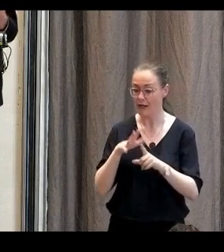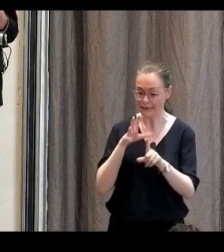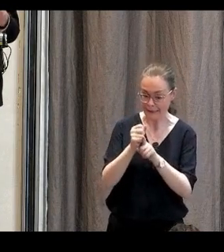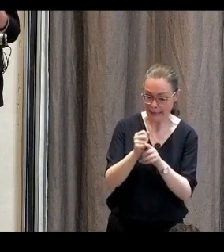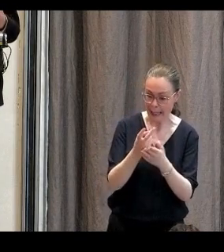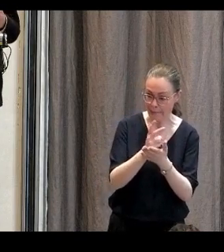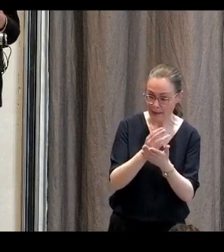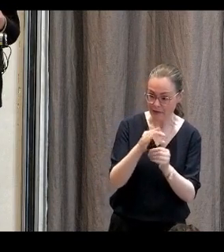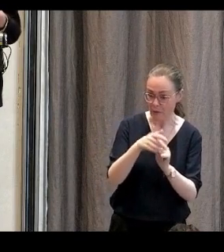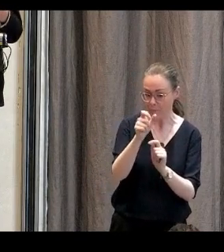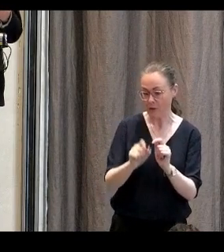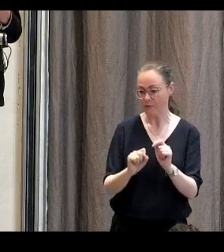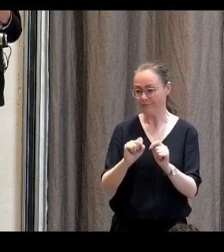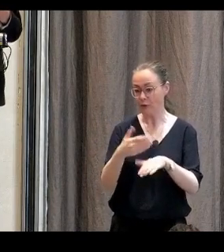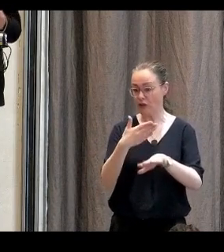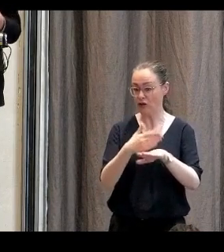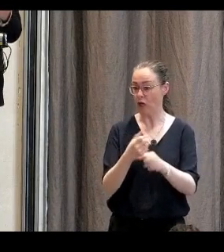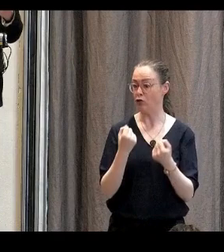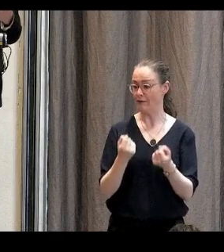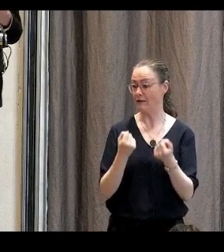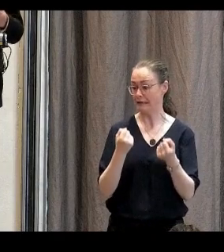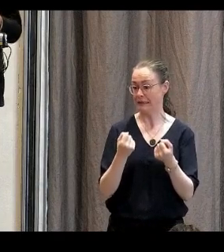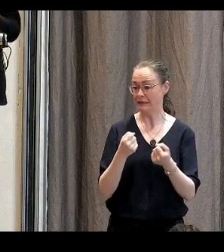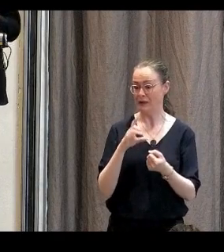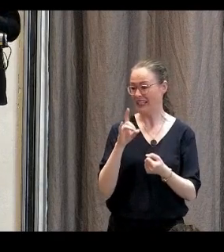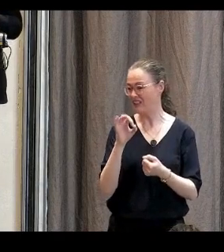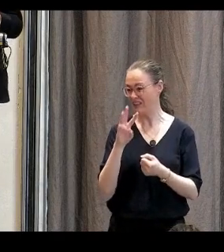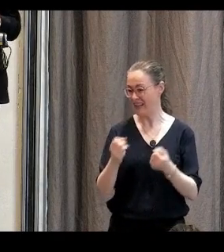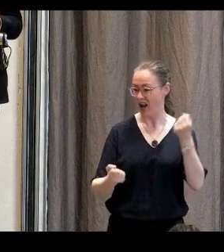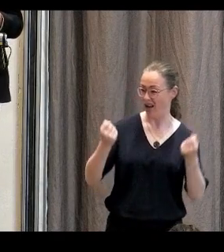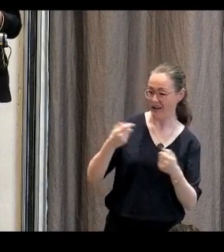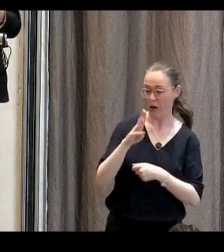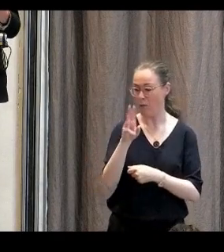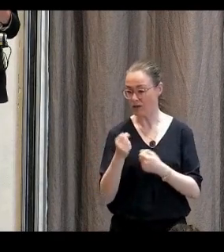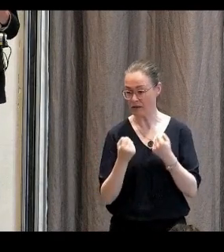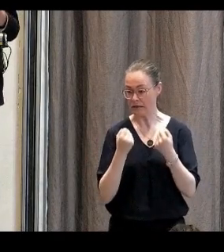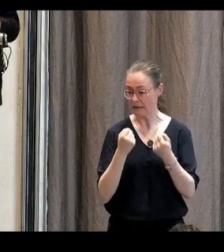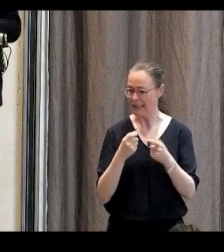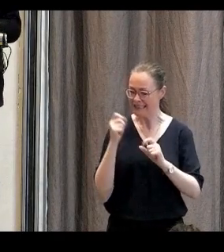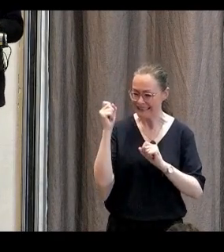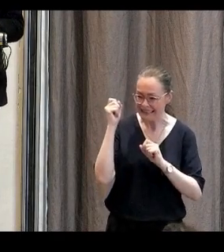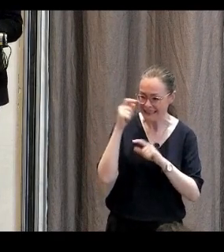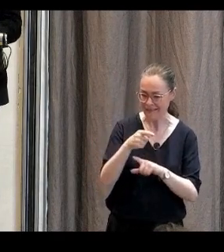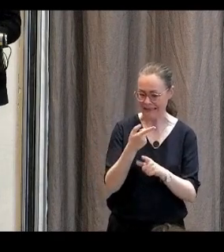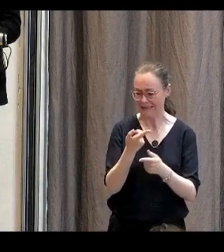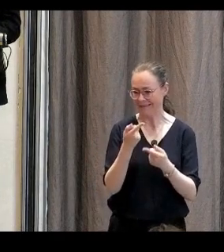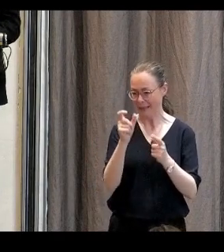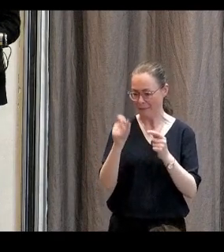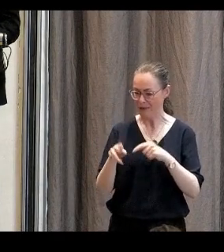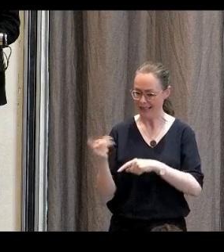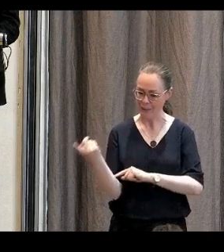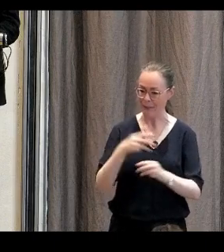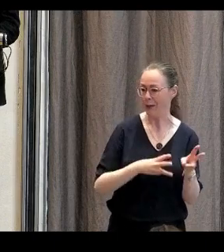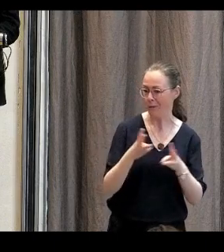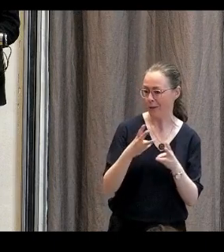people that drive for a living, they're HGV drivers or bus drivers, then it's very difficult to get those individuals back